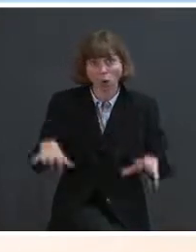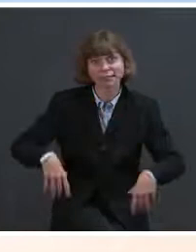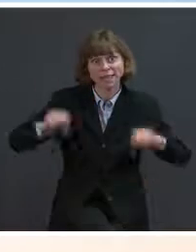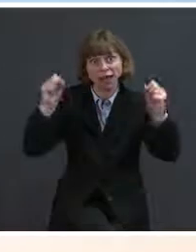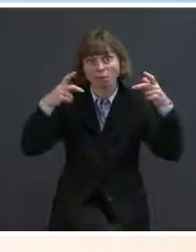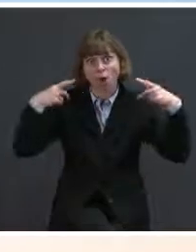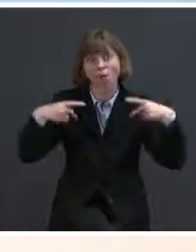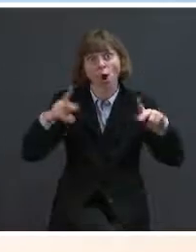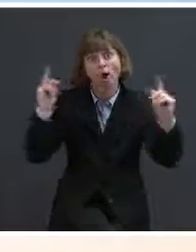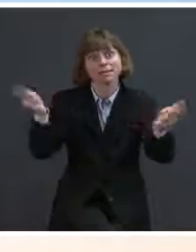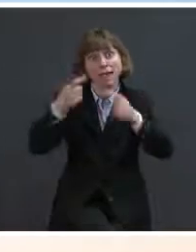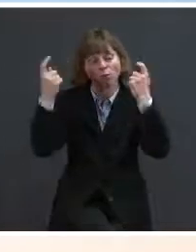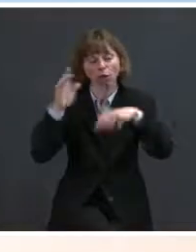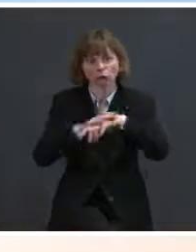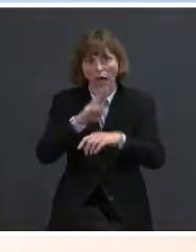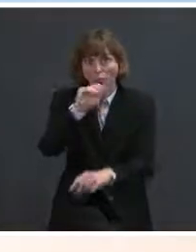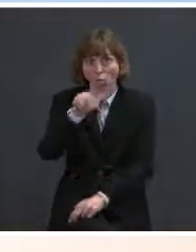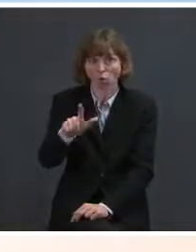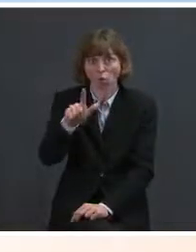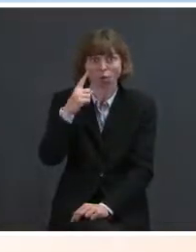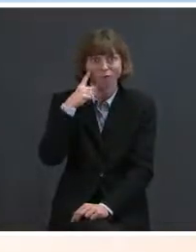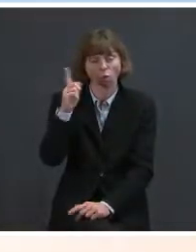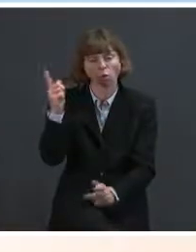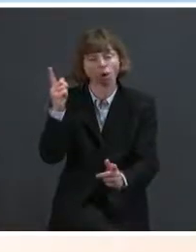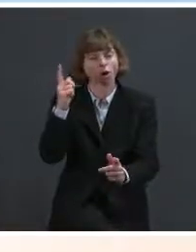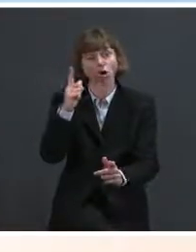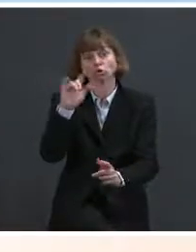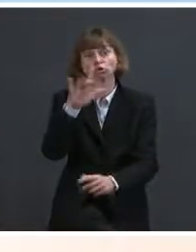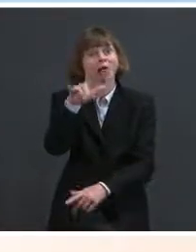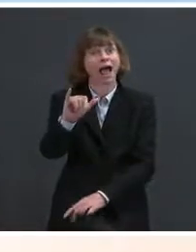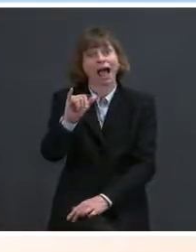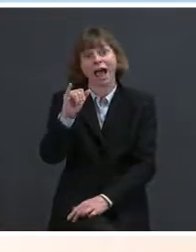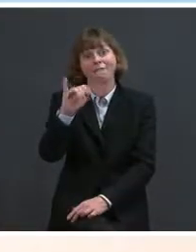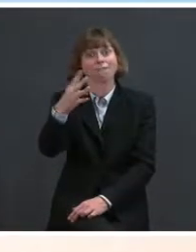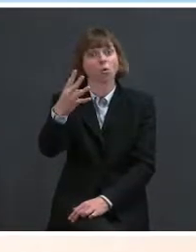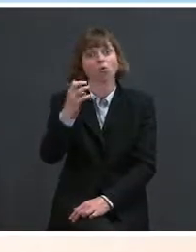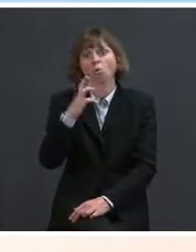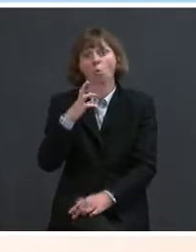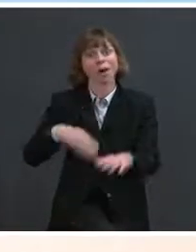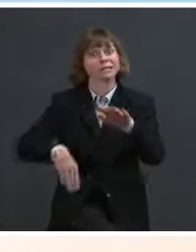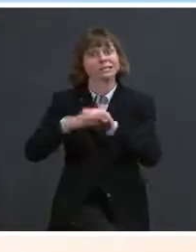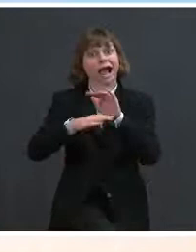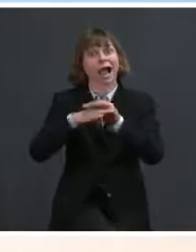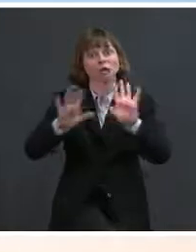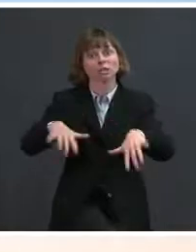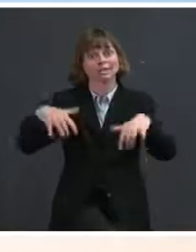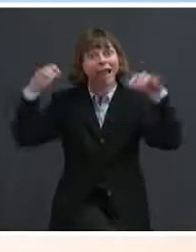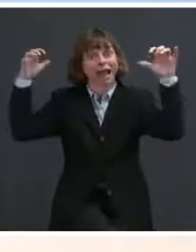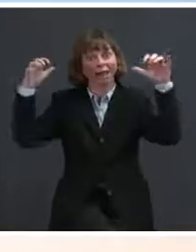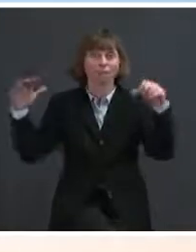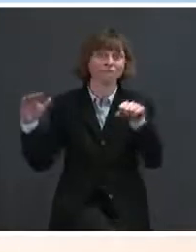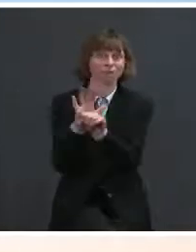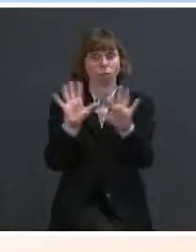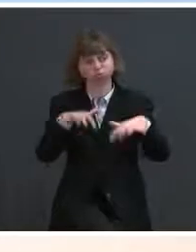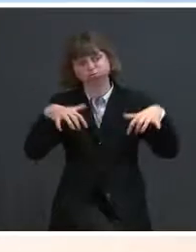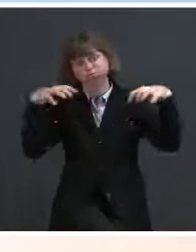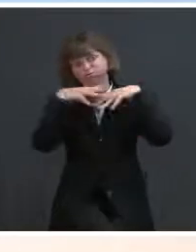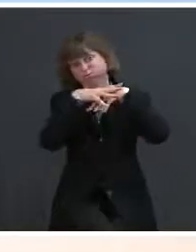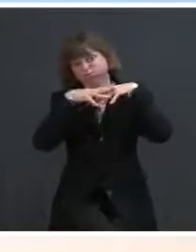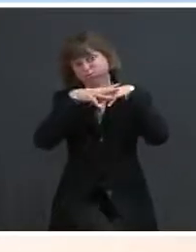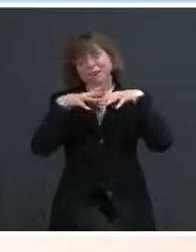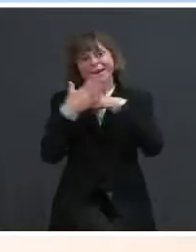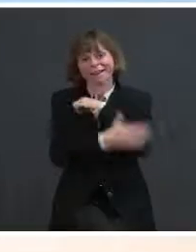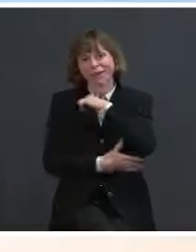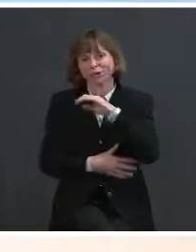right? And we're not talking about soccer stadiums being filled in communities across the country. That might require something more like what you're talking about.